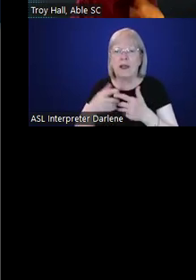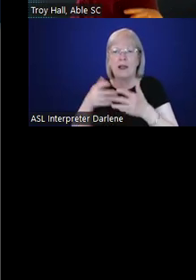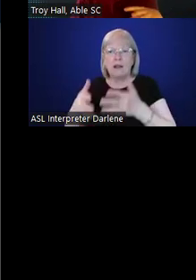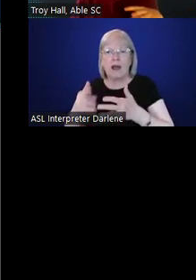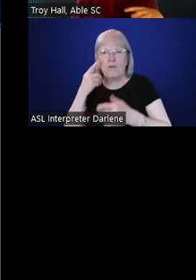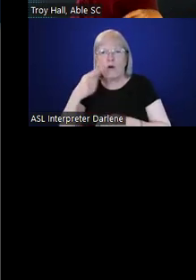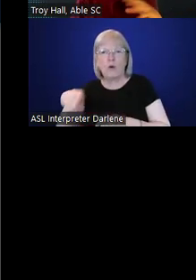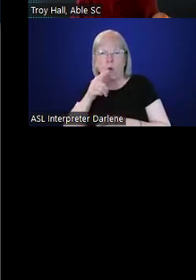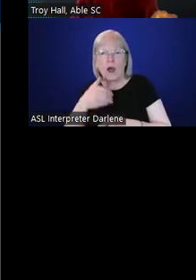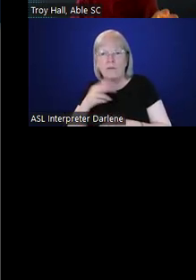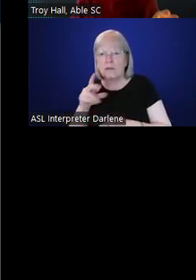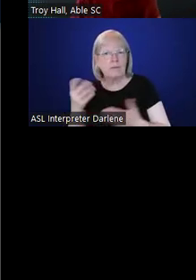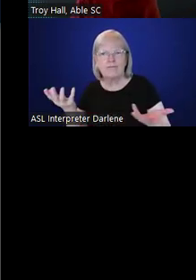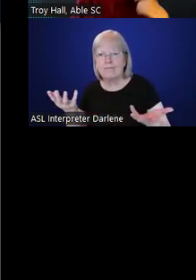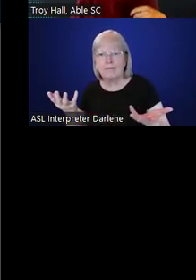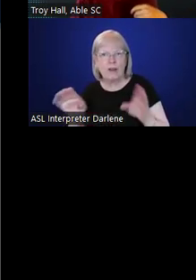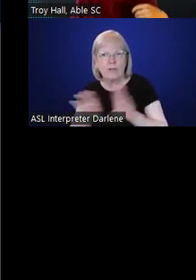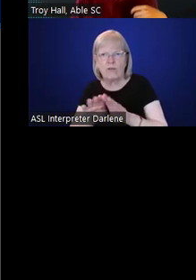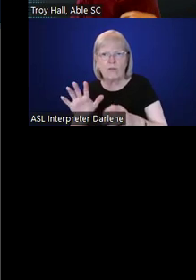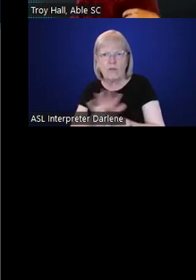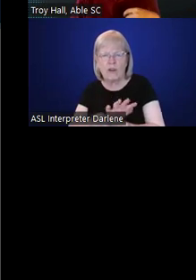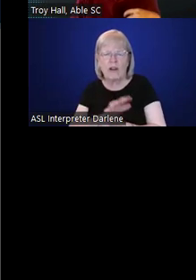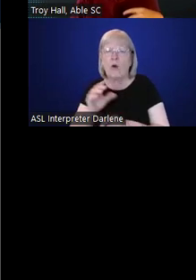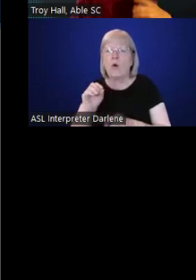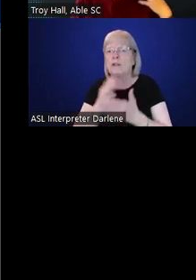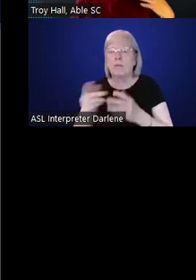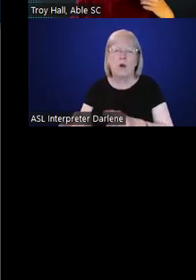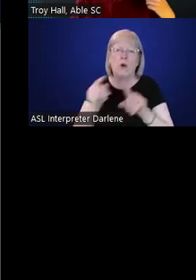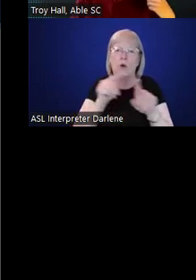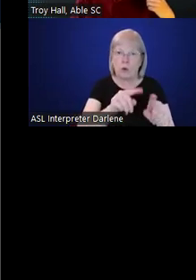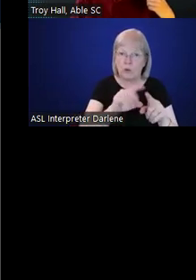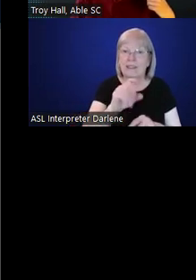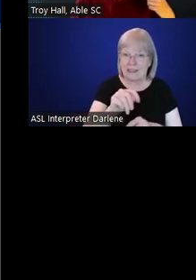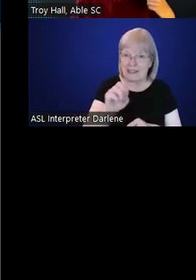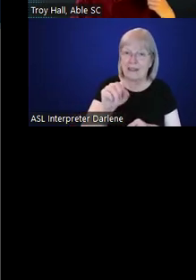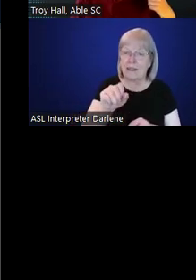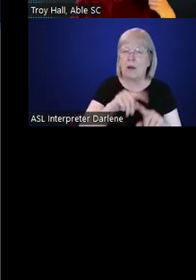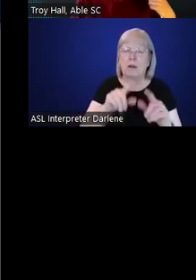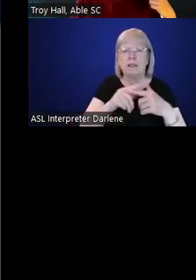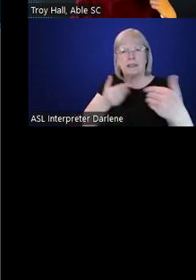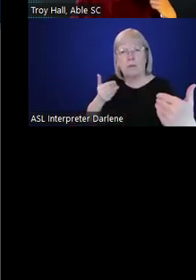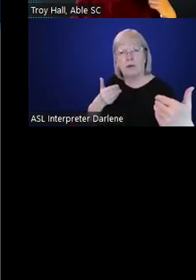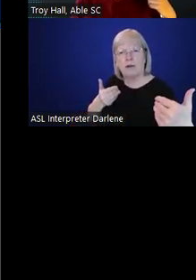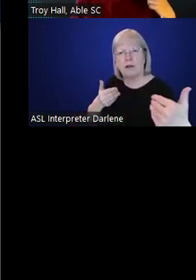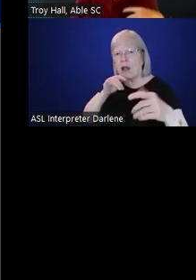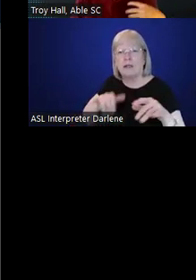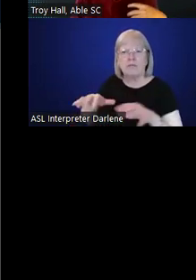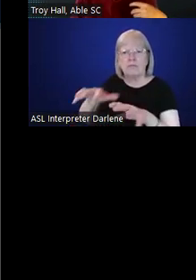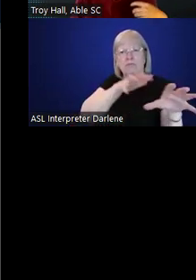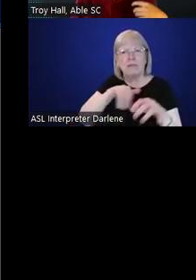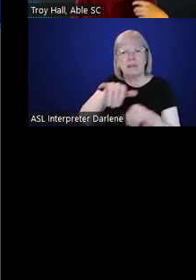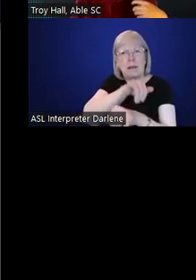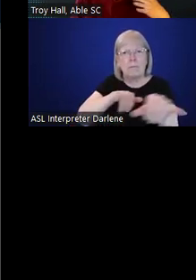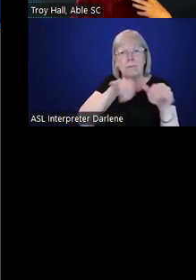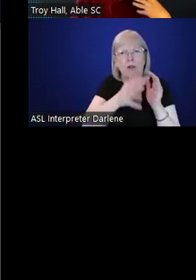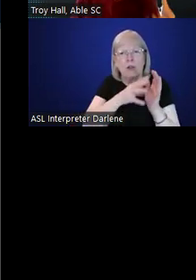Or students with disabilities can go to a CTE and then they end up in a segregated environment where they're not learning the same skills. And a lot of this